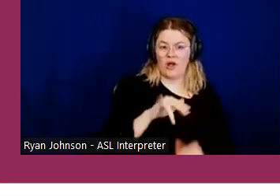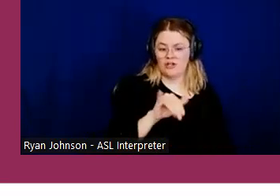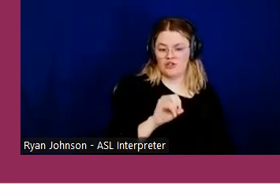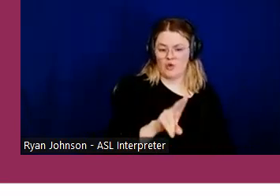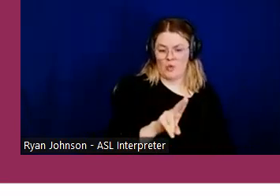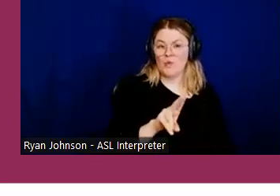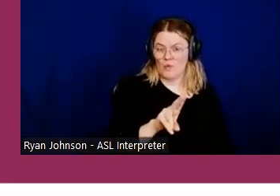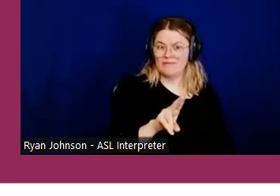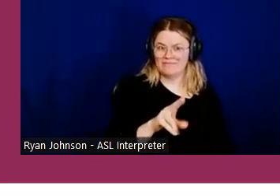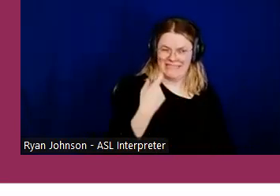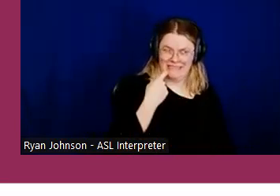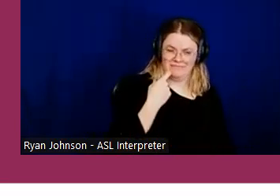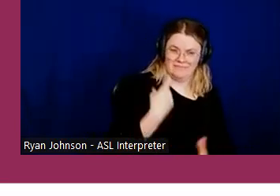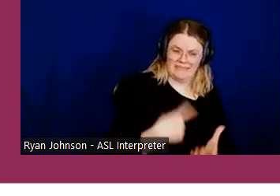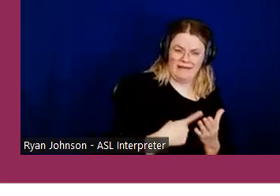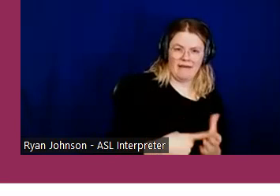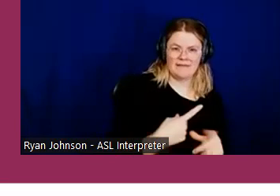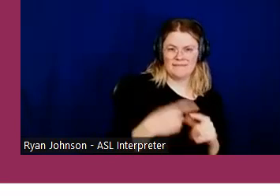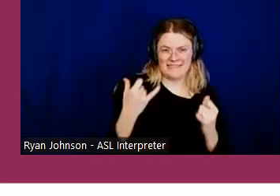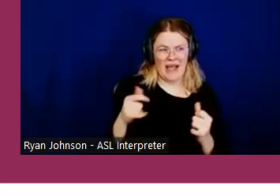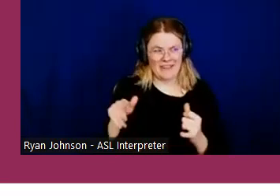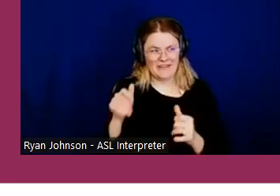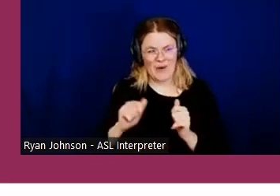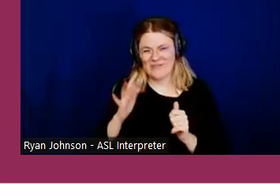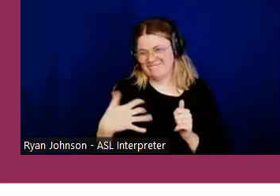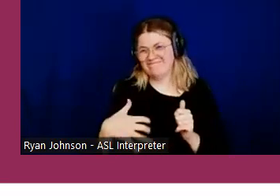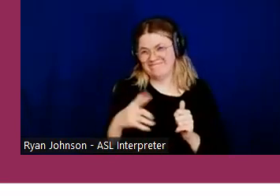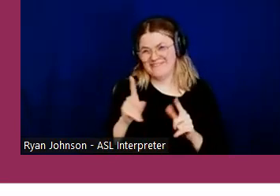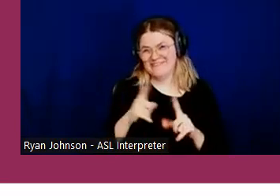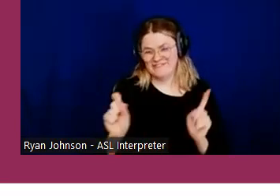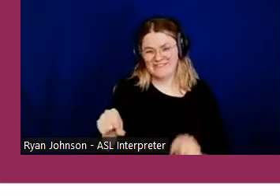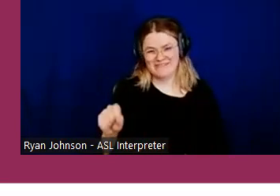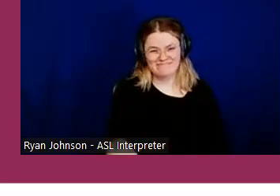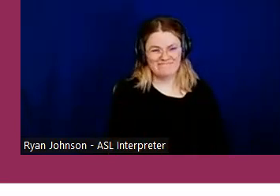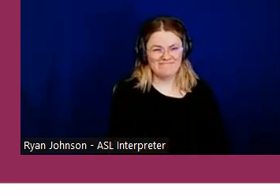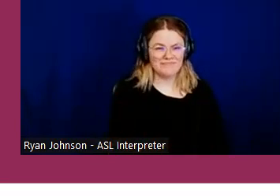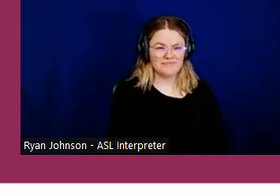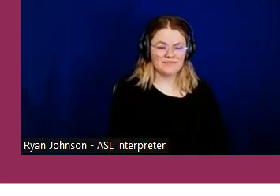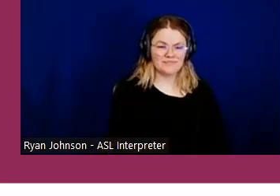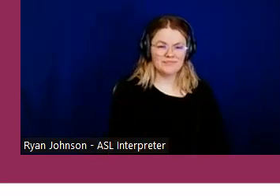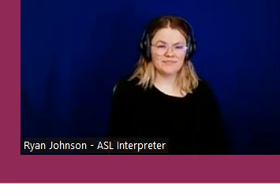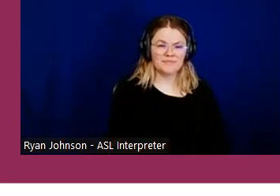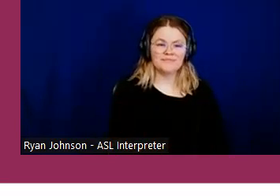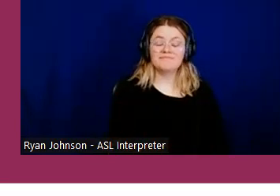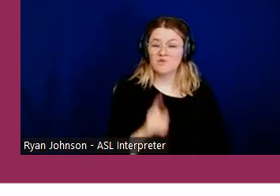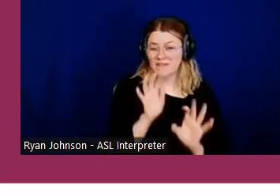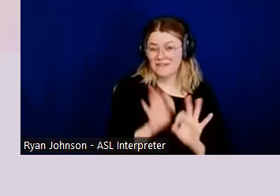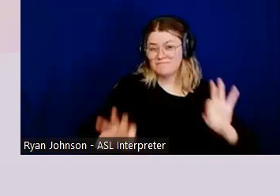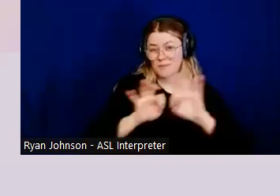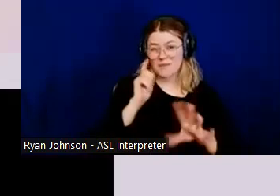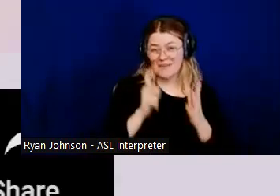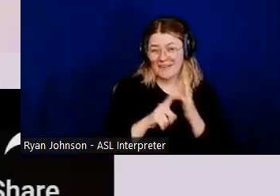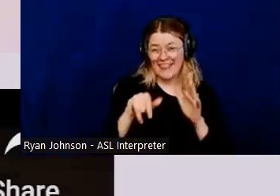about Crazy Ex-Girlfriend. And so being aware of that is very important, and thank you for bringing that